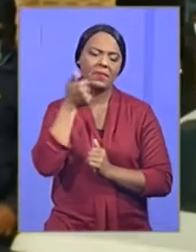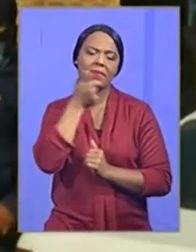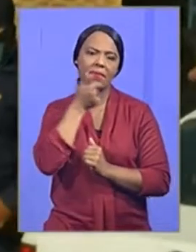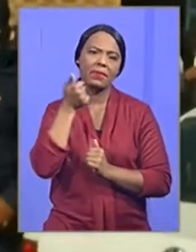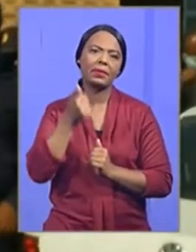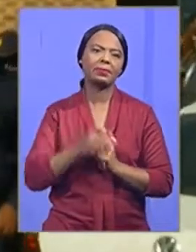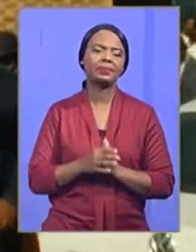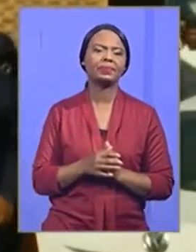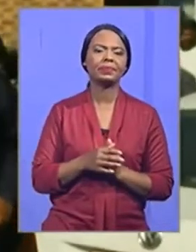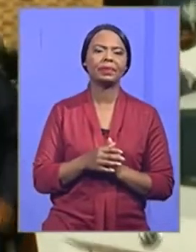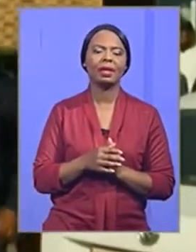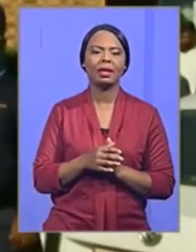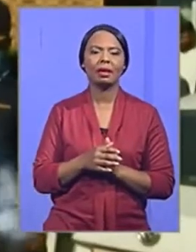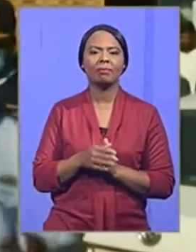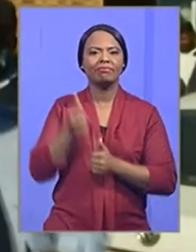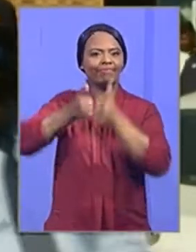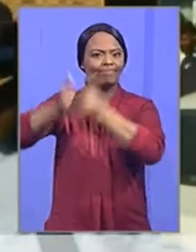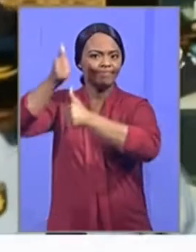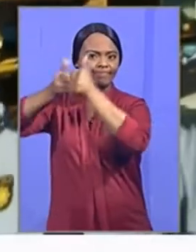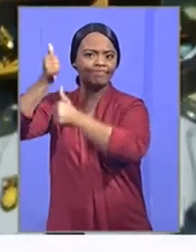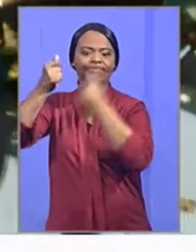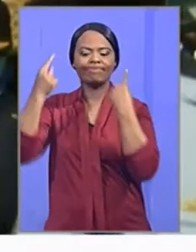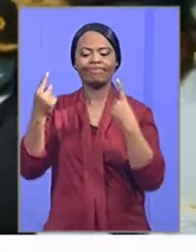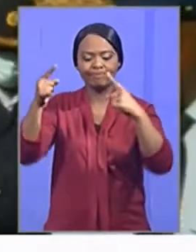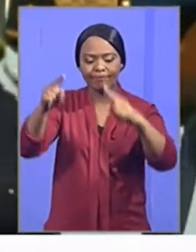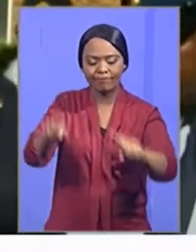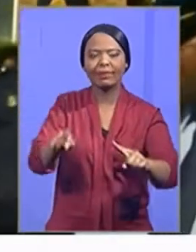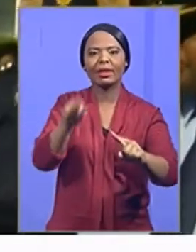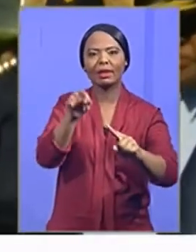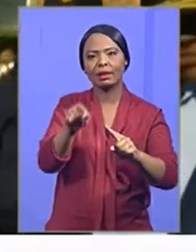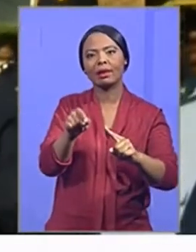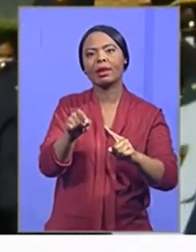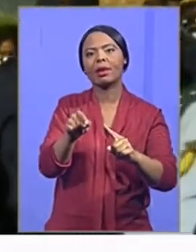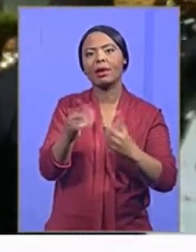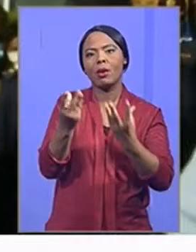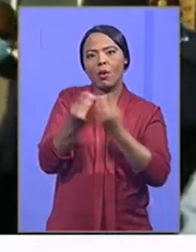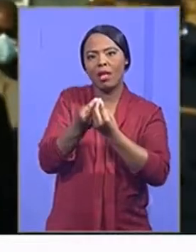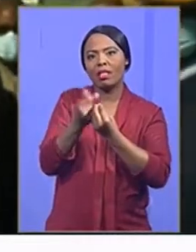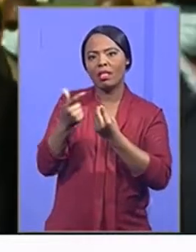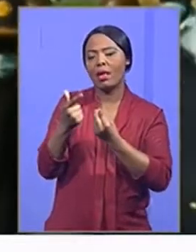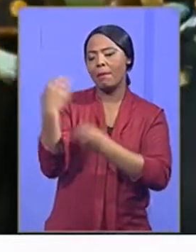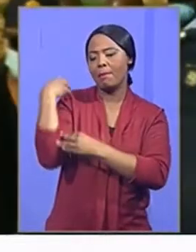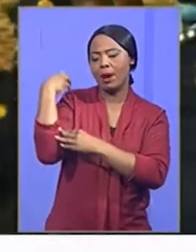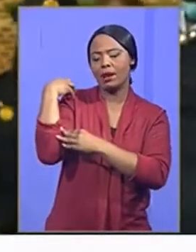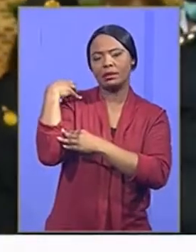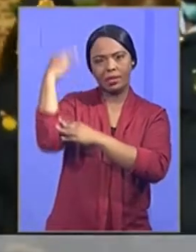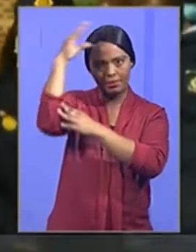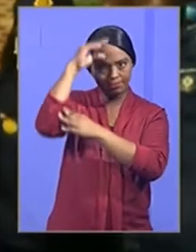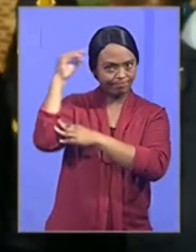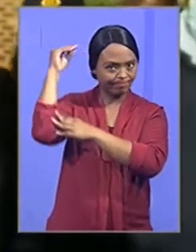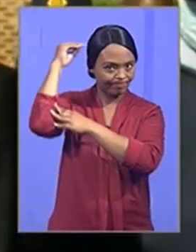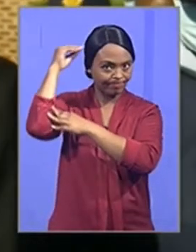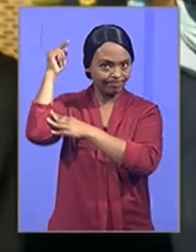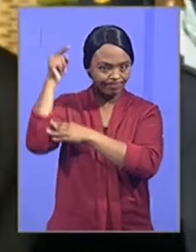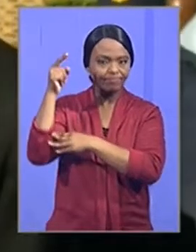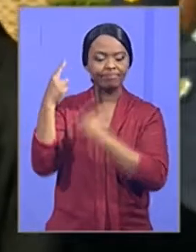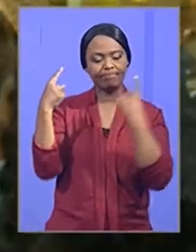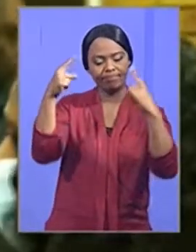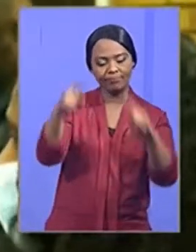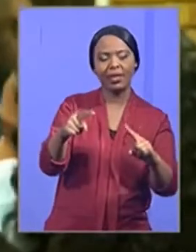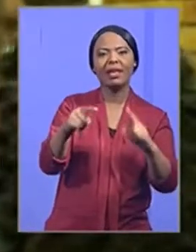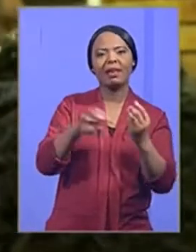Ye e be le ketelo ya baetapele ba golwane ba tirelo ya sepodisa sa Afrika Borwa yeo e be go eteletše pele ke Tona ya sepodisa Bheki